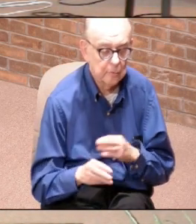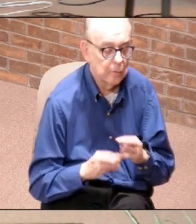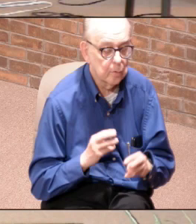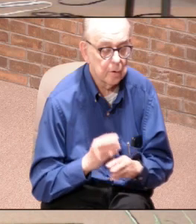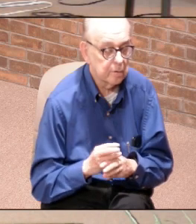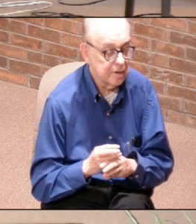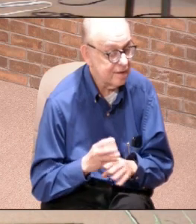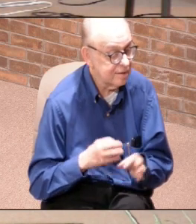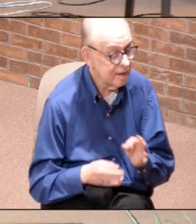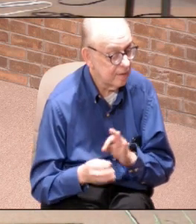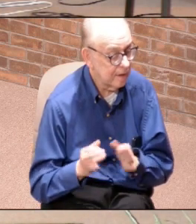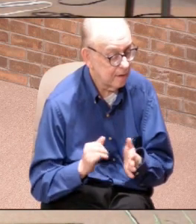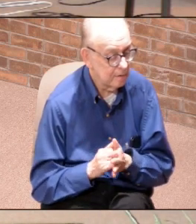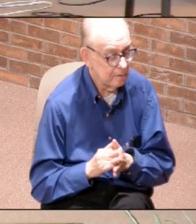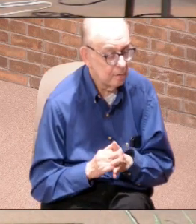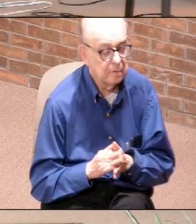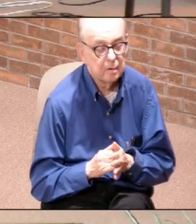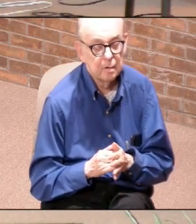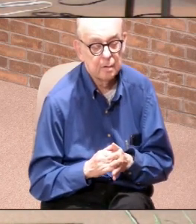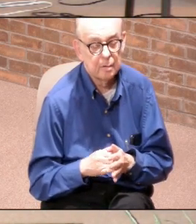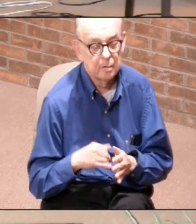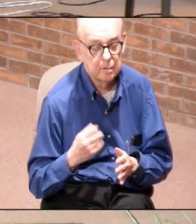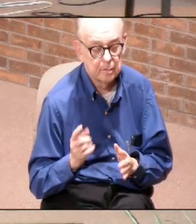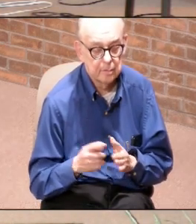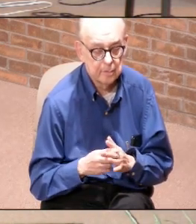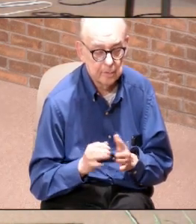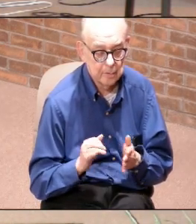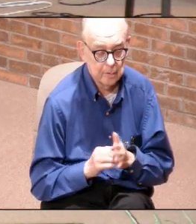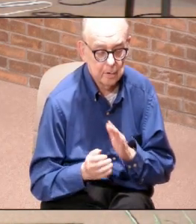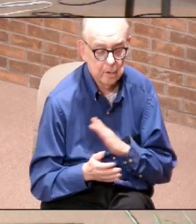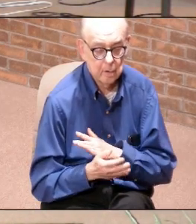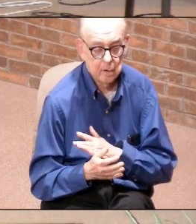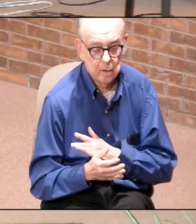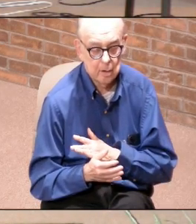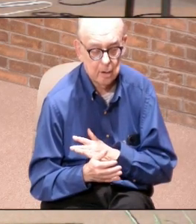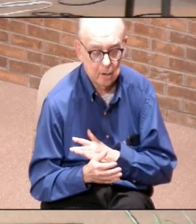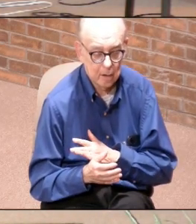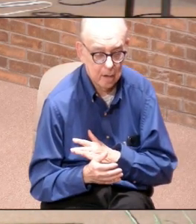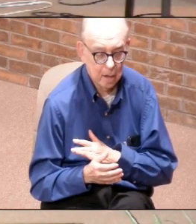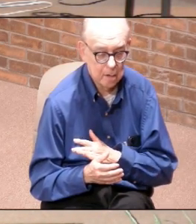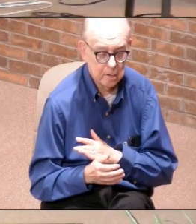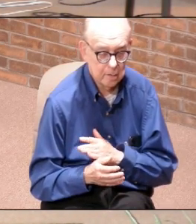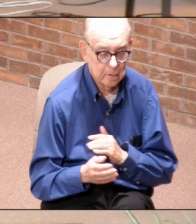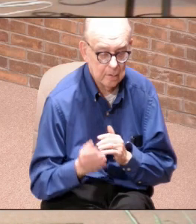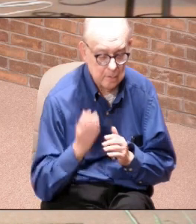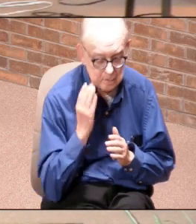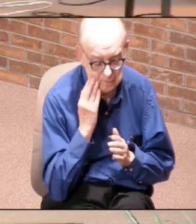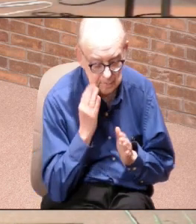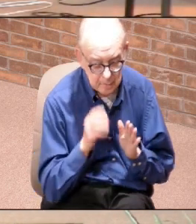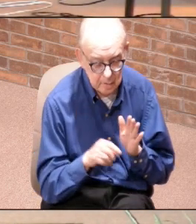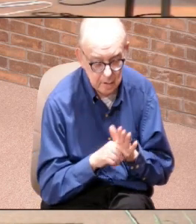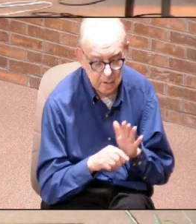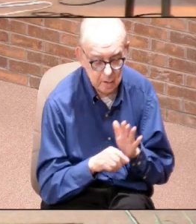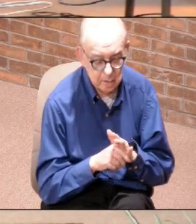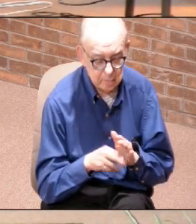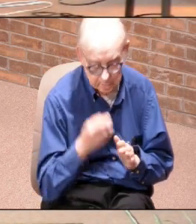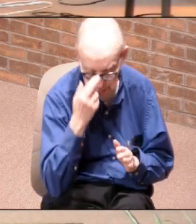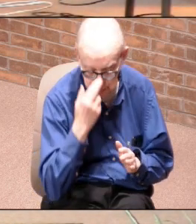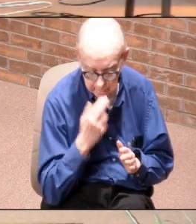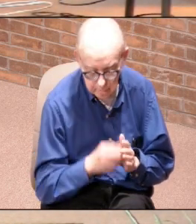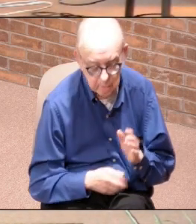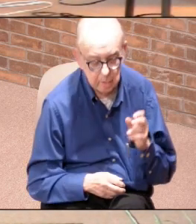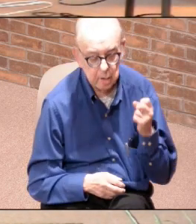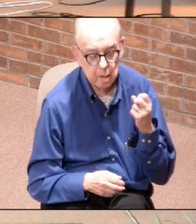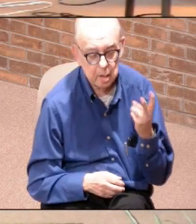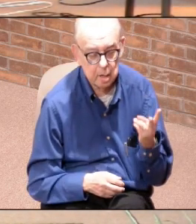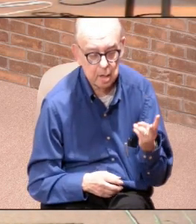world. And so we're going to start this morning with a very familiar scripture. It's in Romans chapter